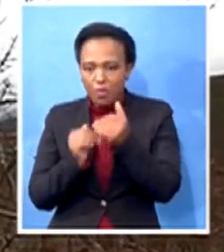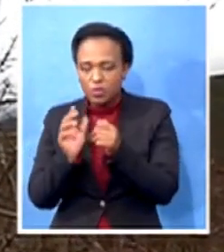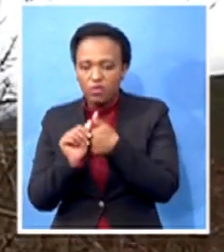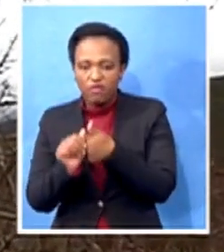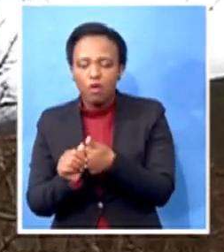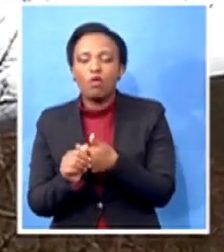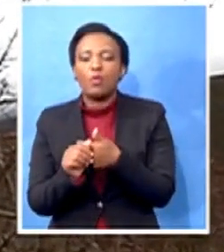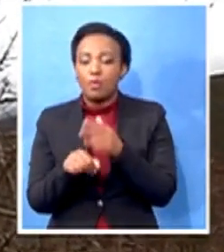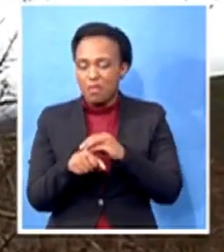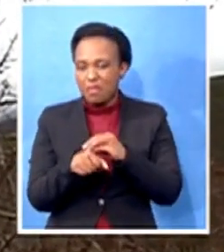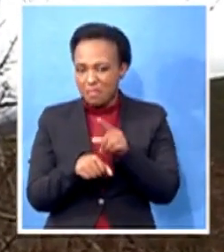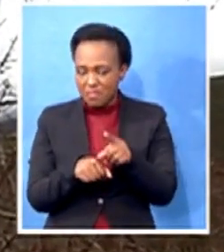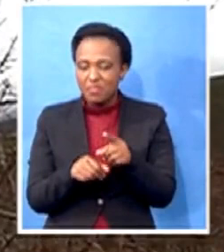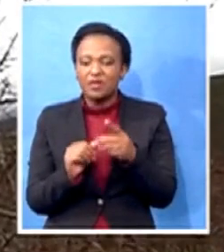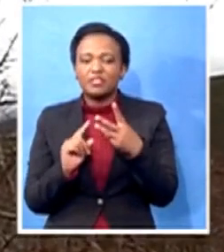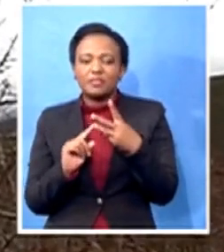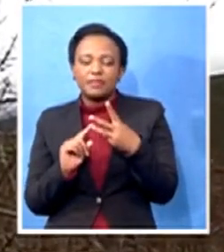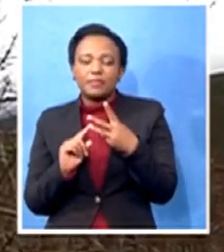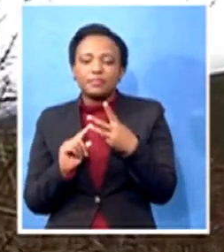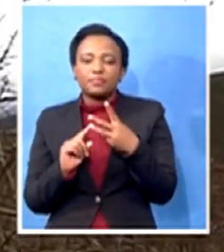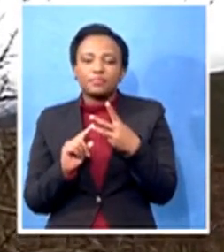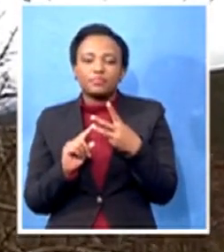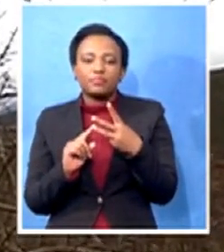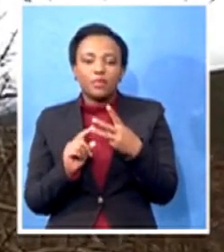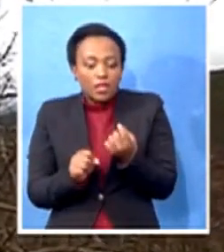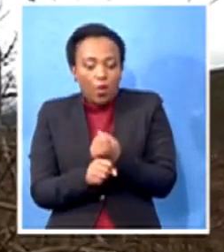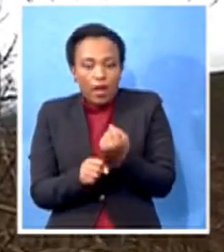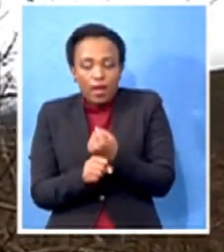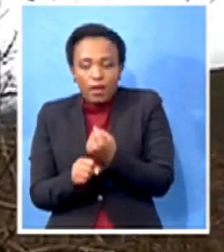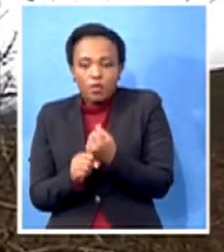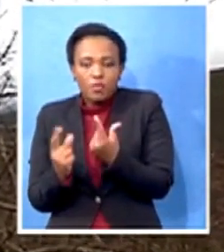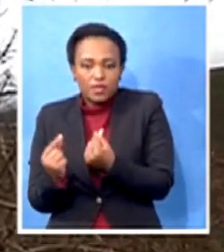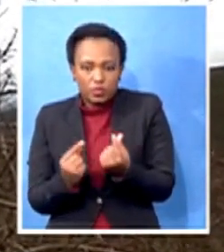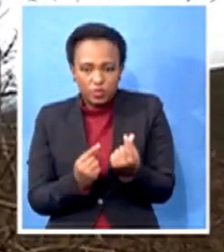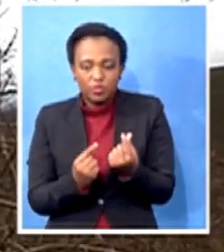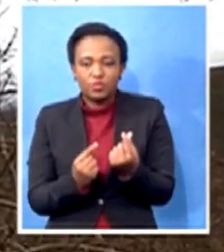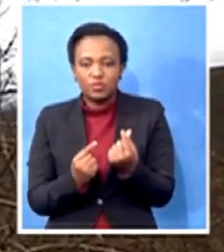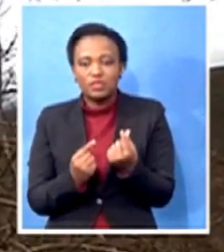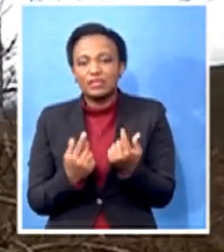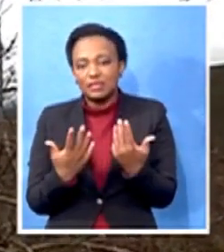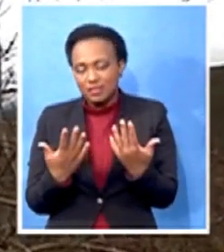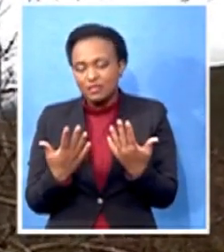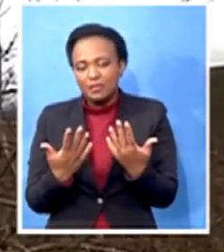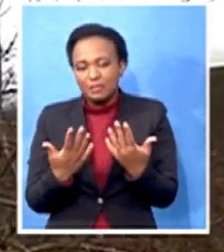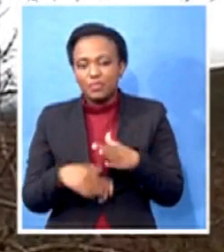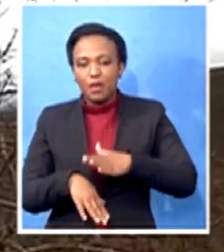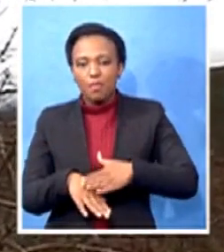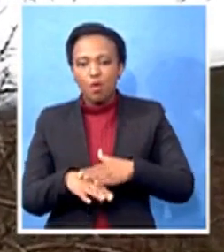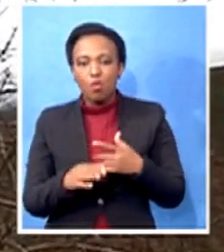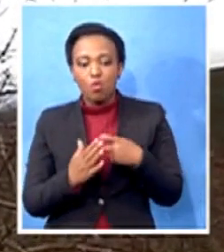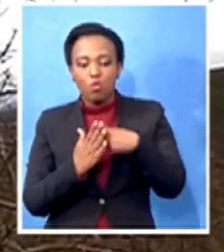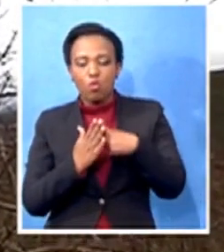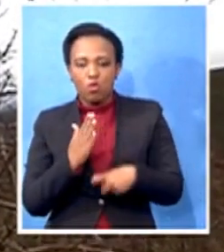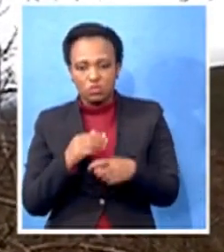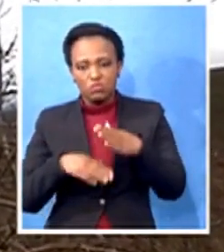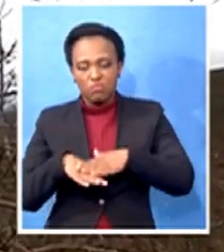the travel of workers. So it's actually more cost adding on to your operation. And